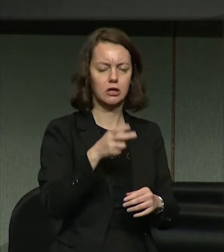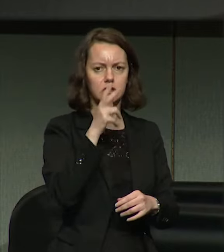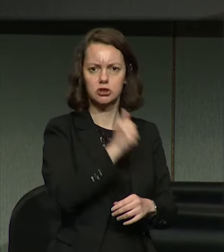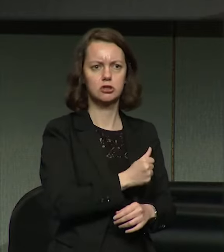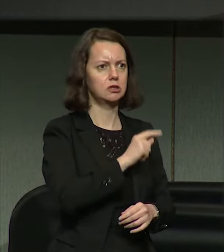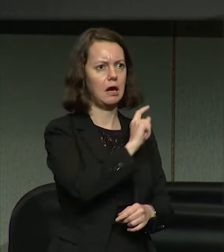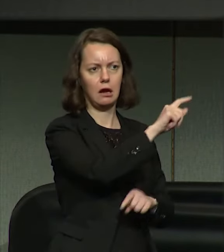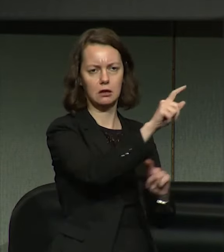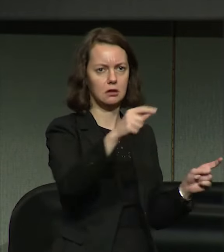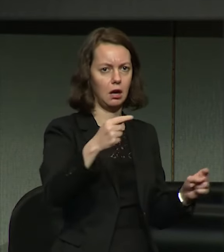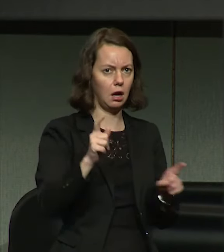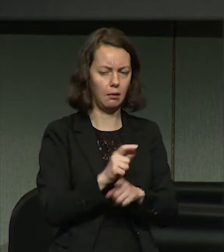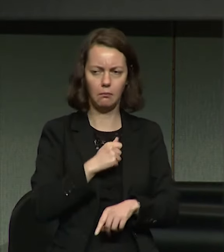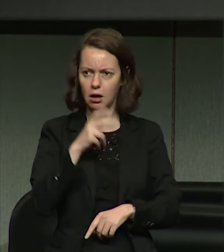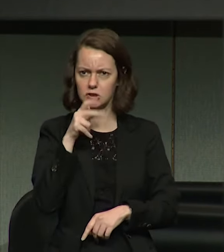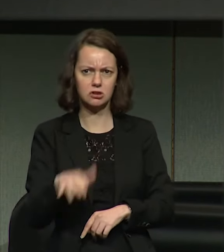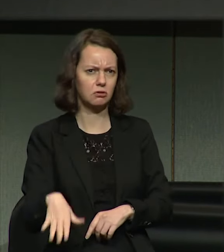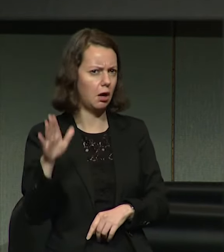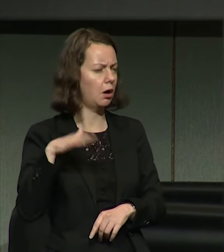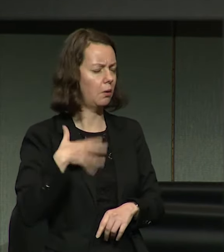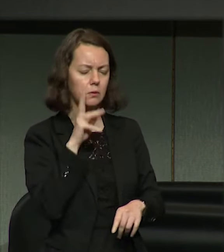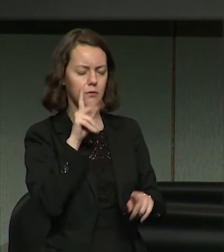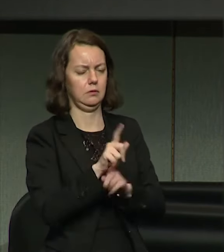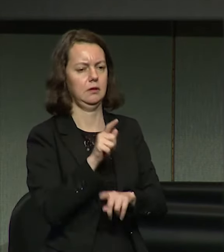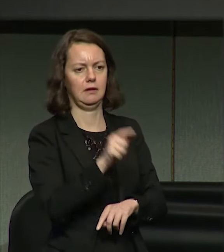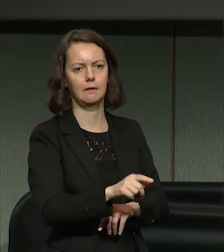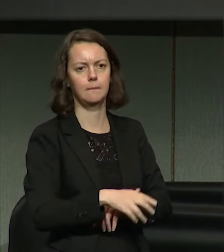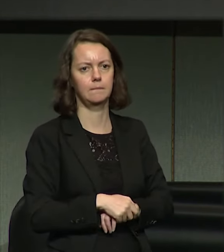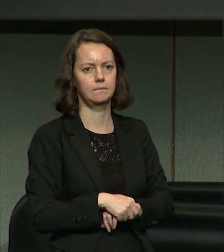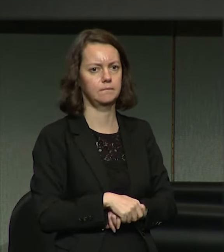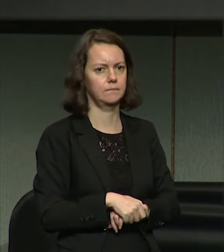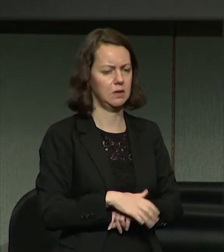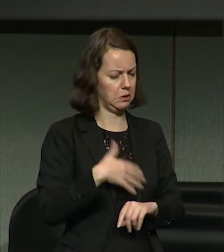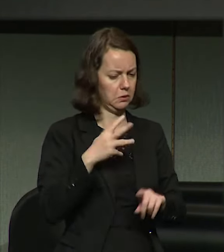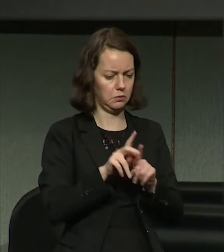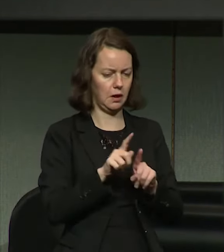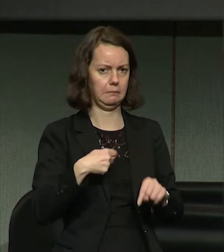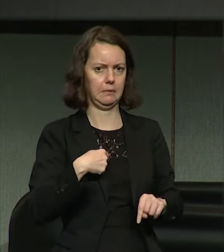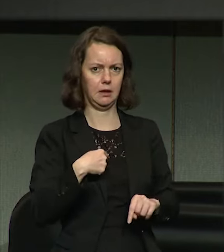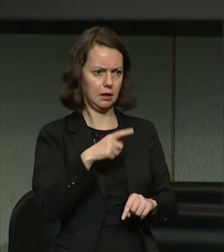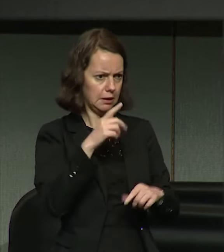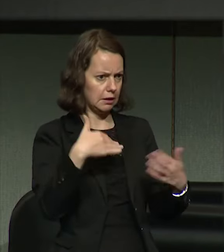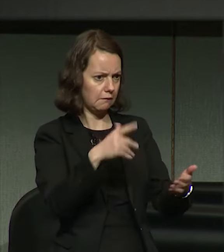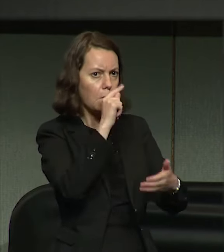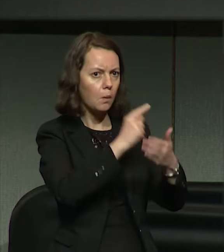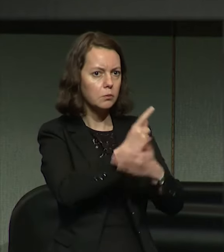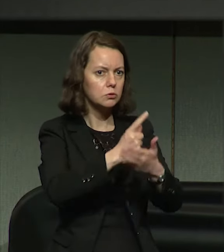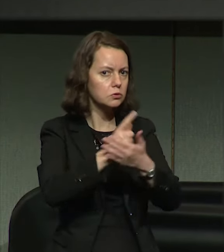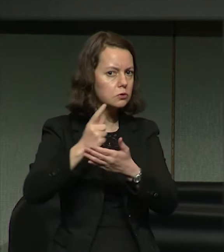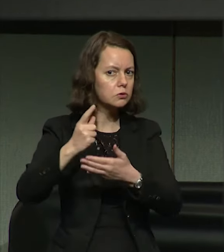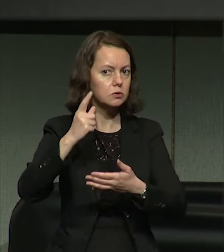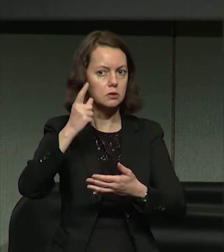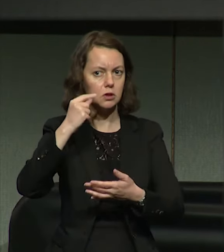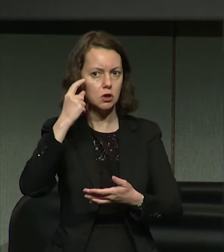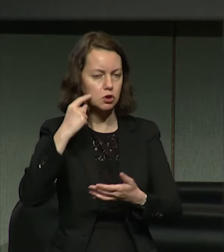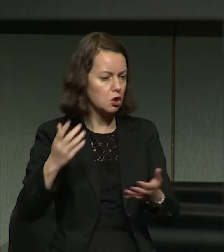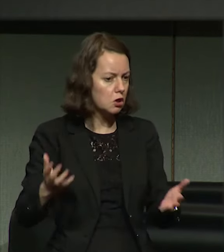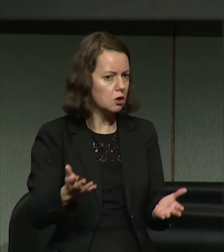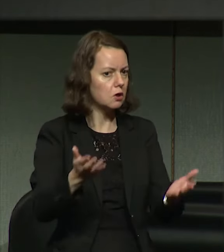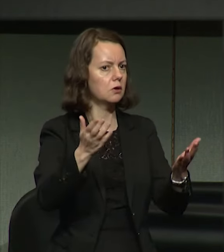go through when I was a kid, and I don't want to see them end up like me. They got a lot of opportunities now, and if they can just get that step